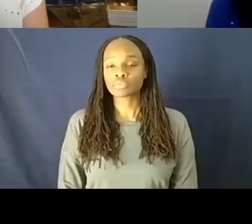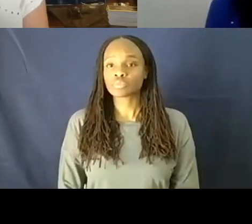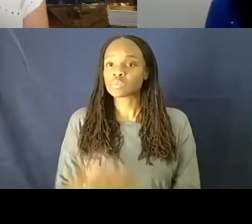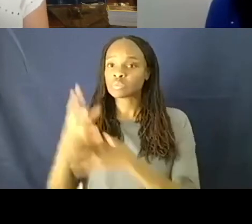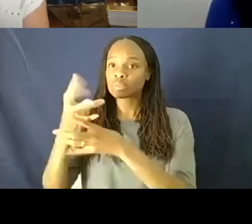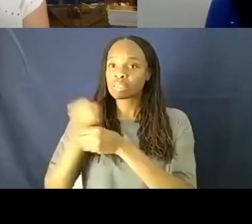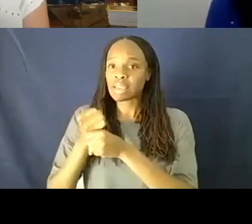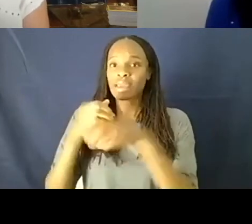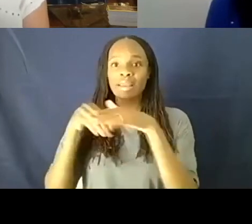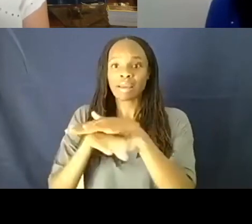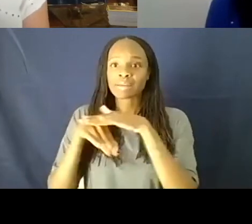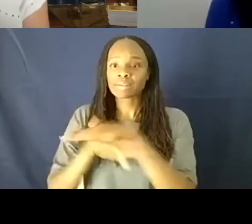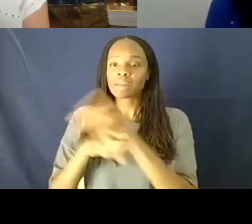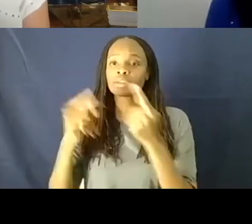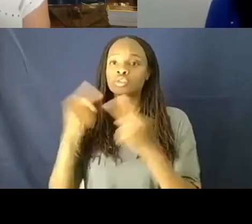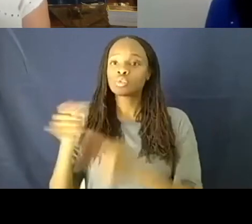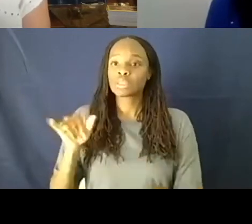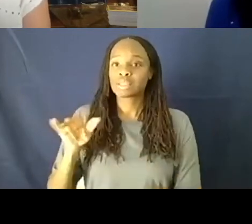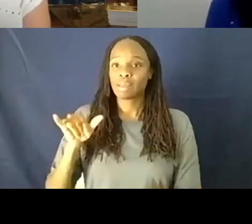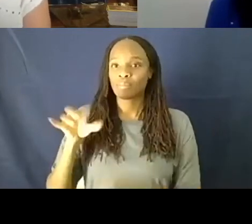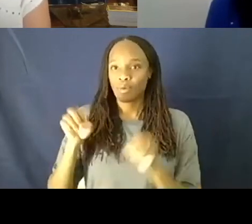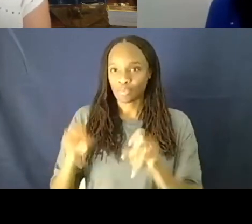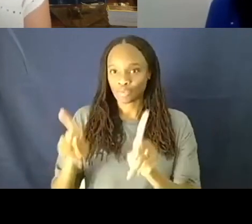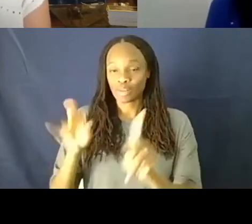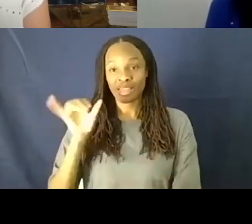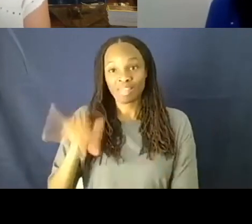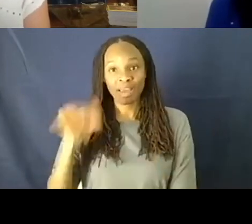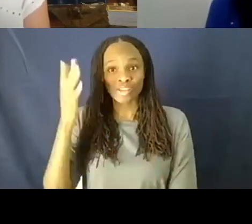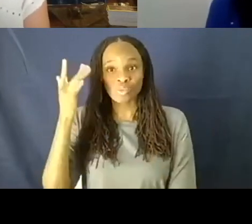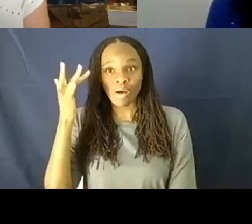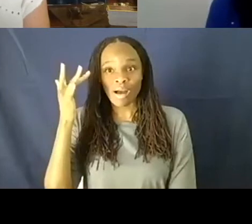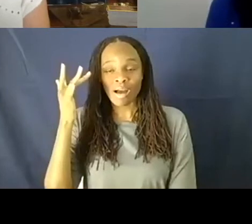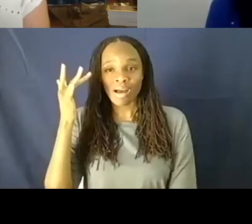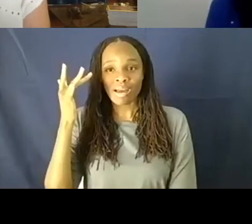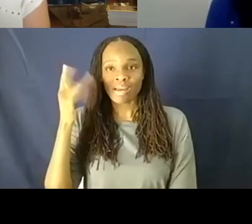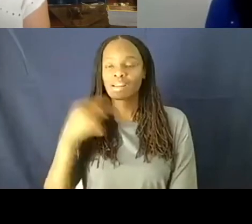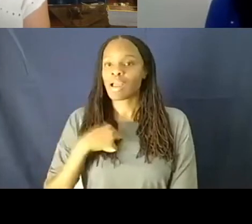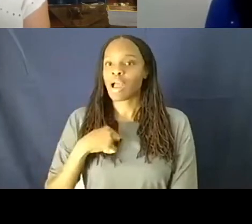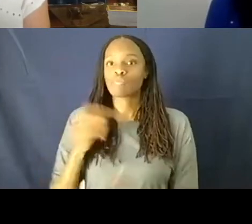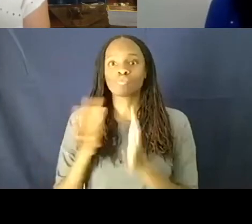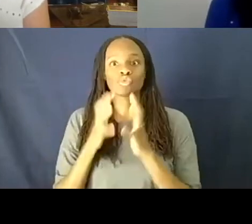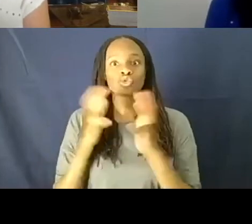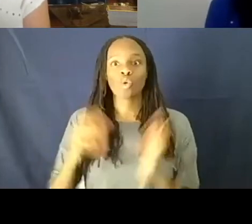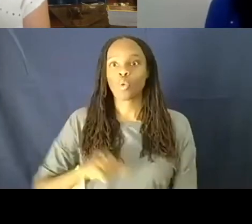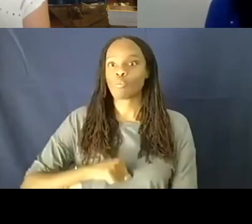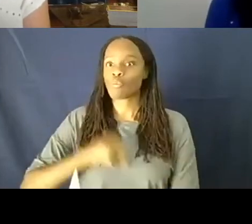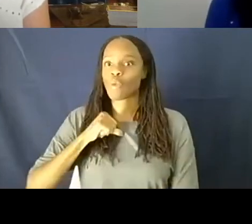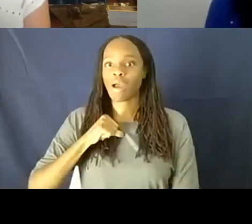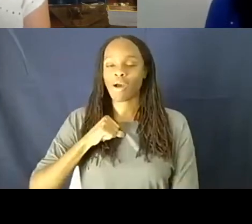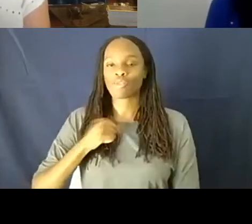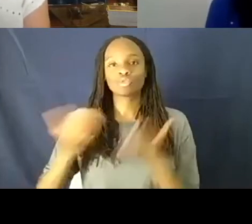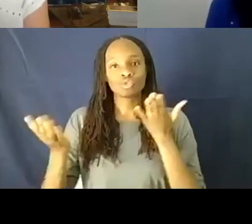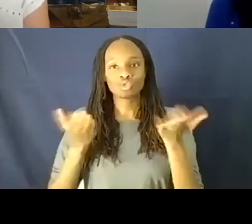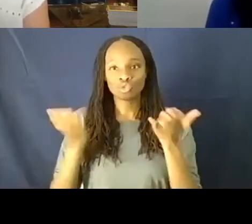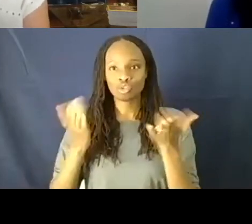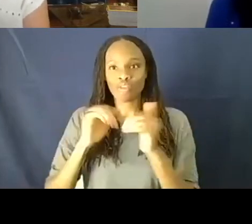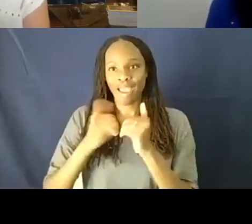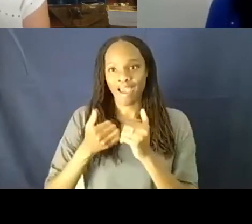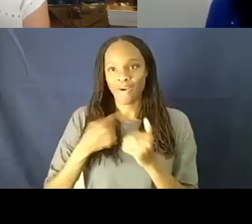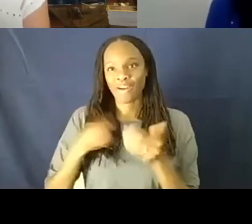same opportunities. And that's why I'm so proud to serve in the capacity that I do.